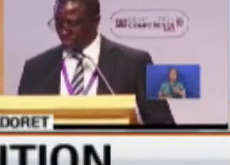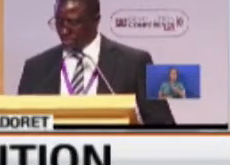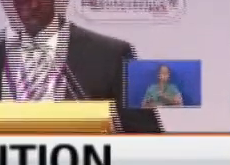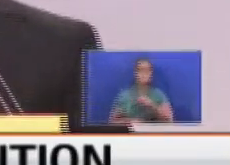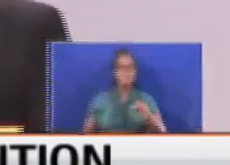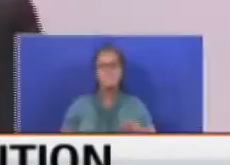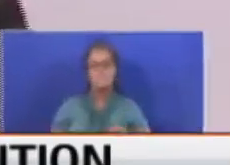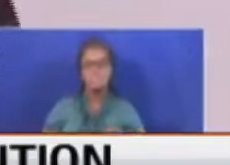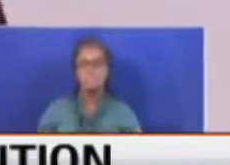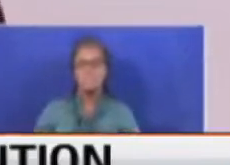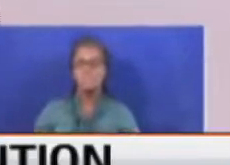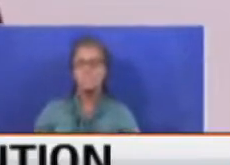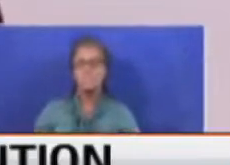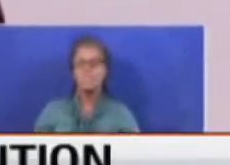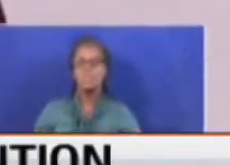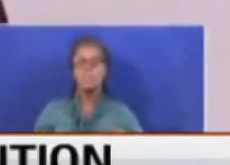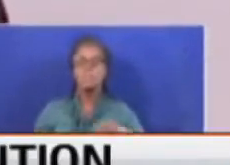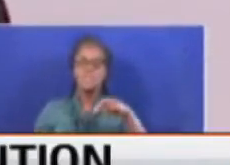hour.